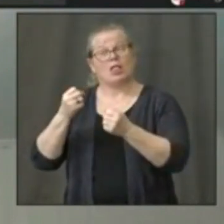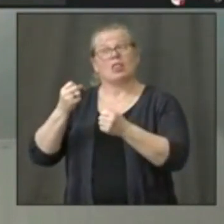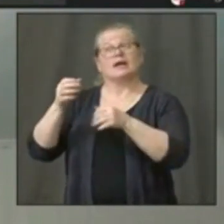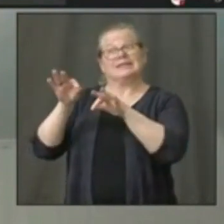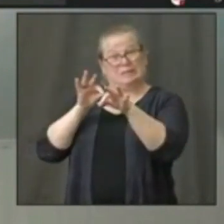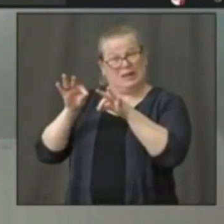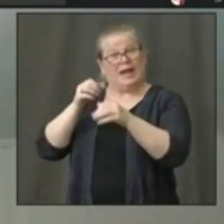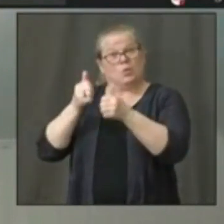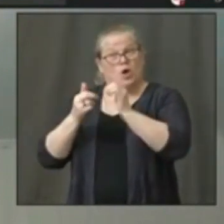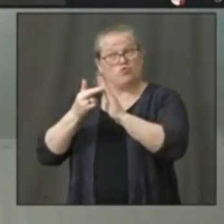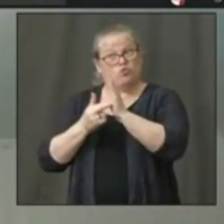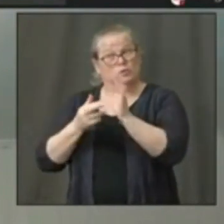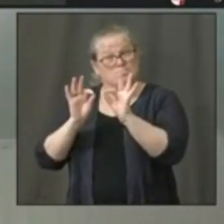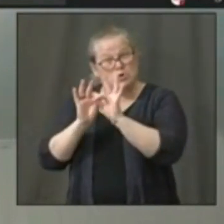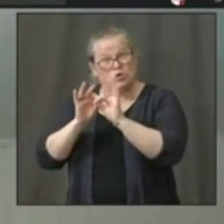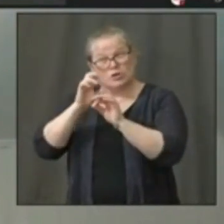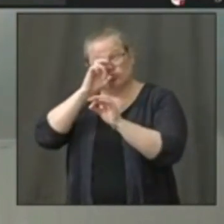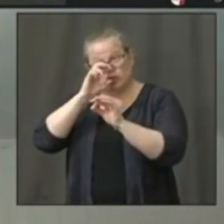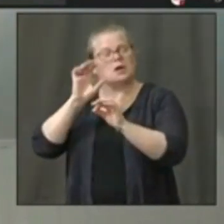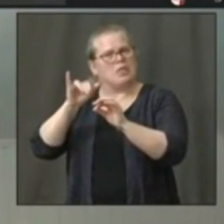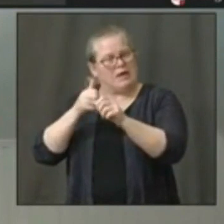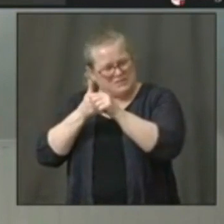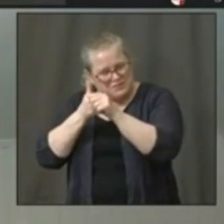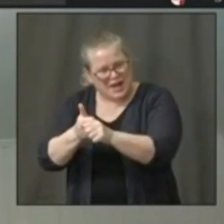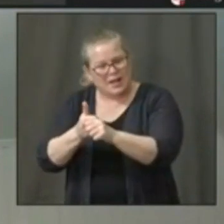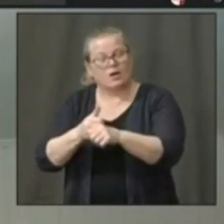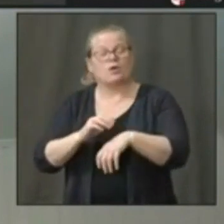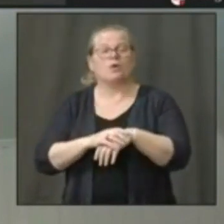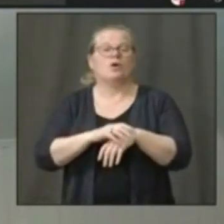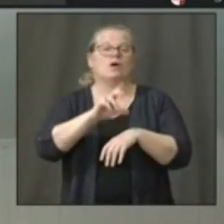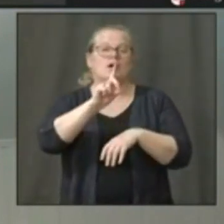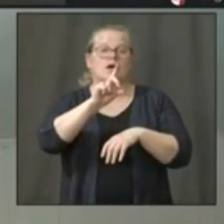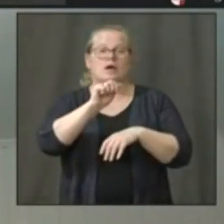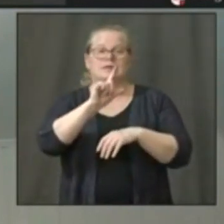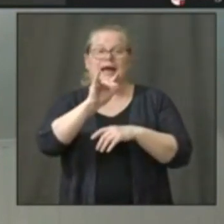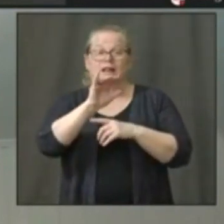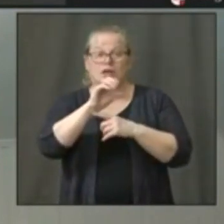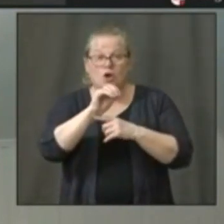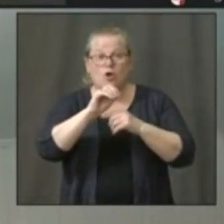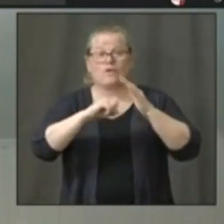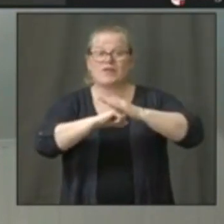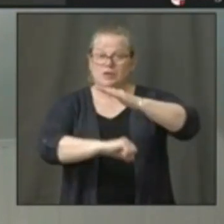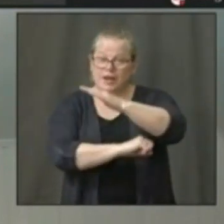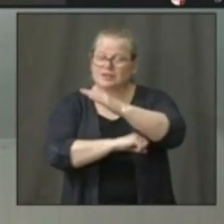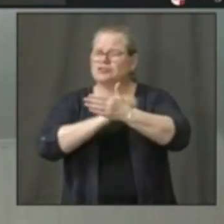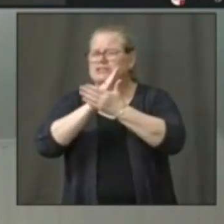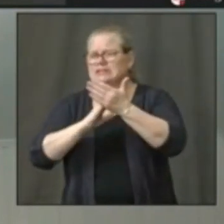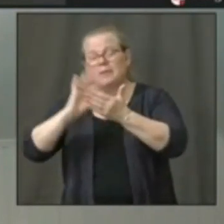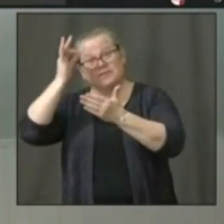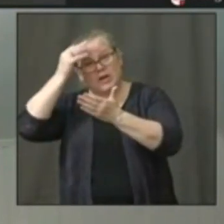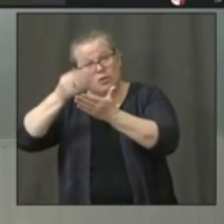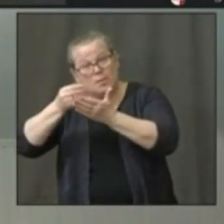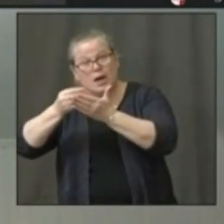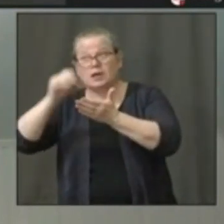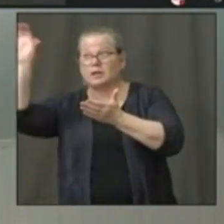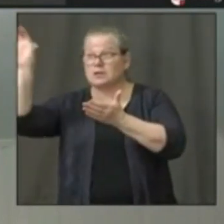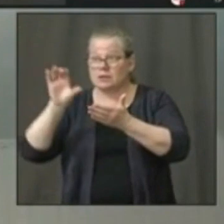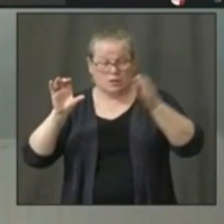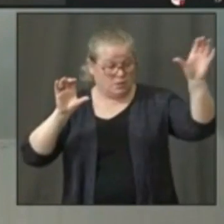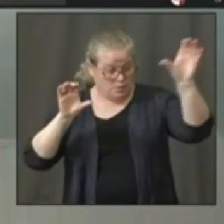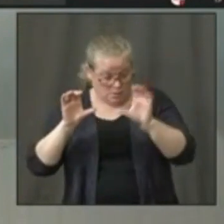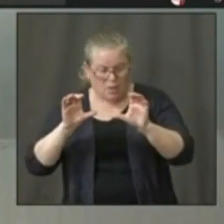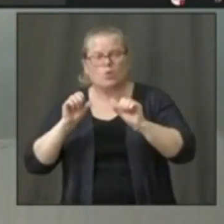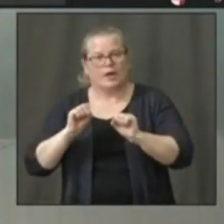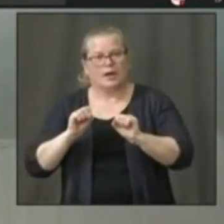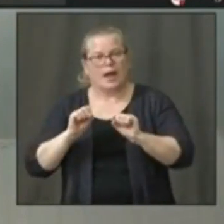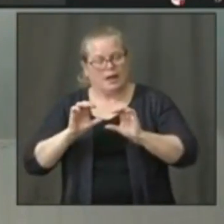And thanks to the funding from the Dalio Foundation and some of the federal dollars, we can provide funds to programs that are open so